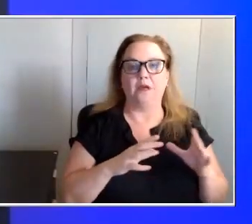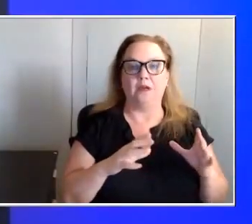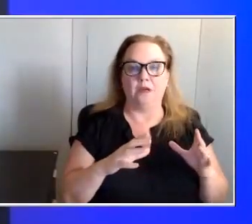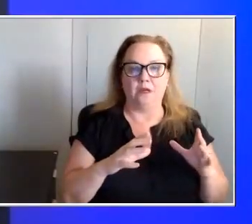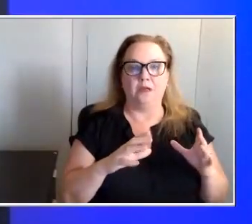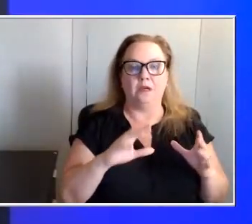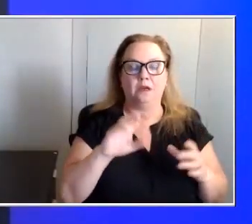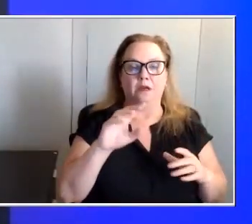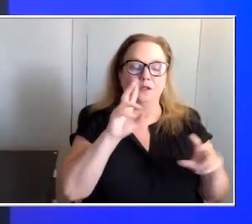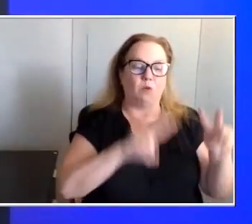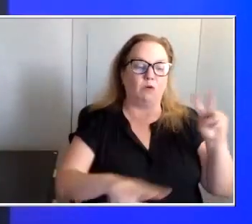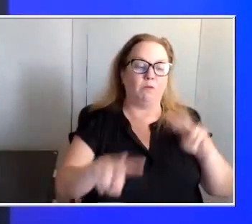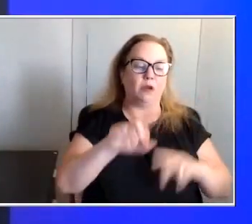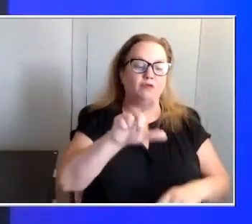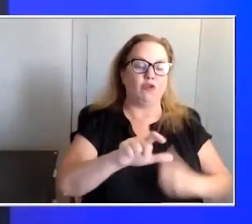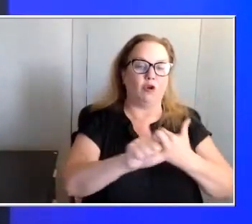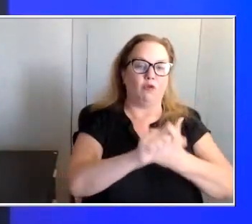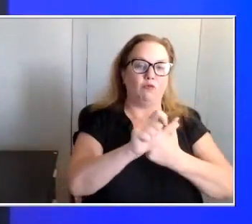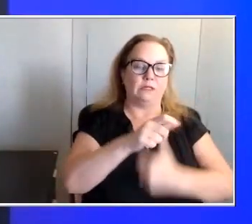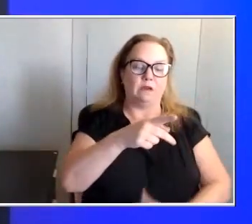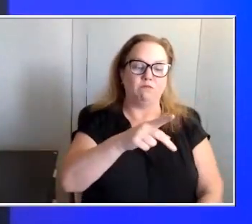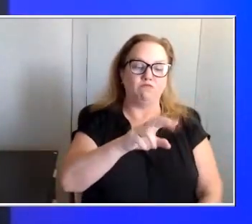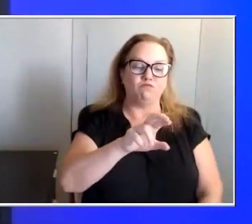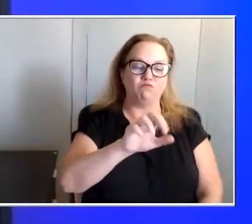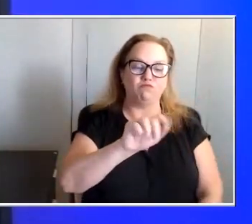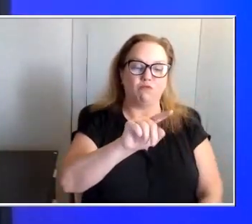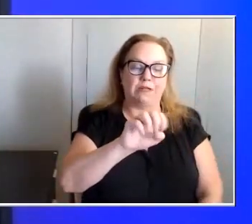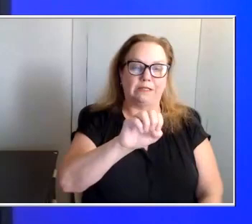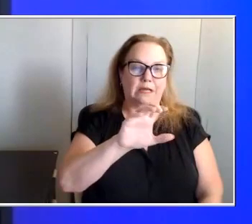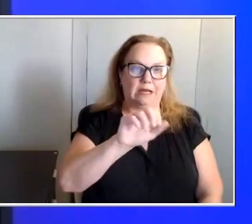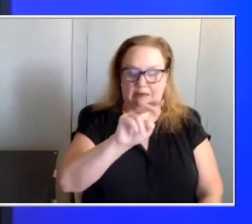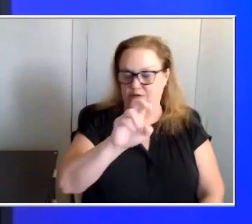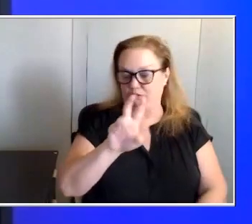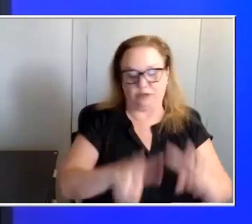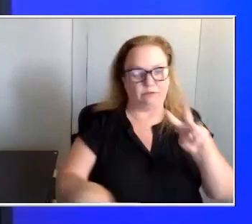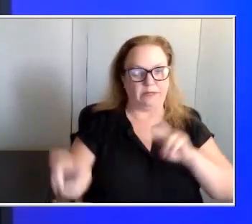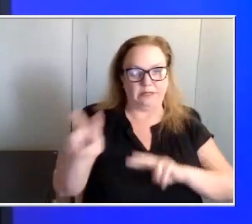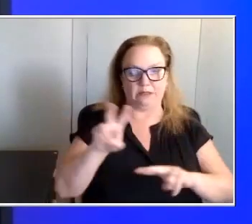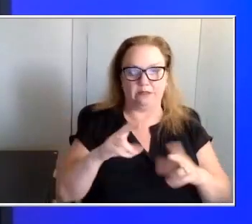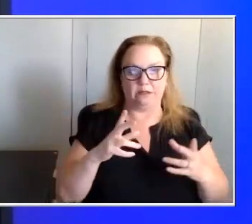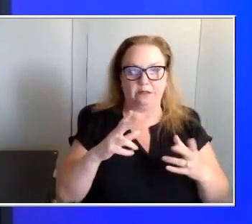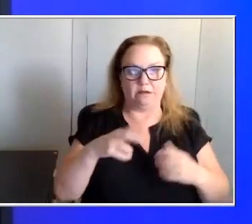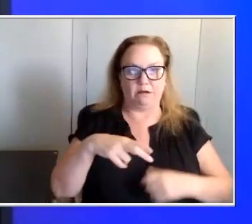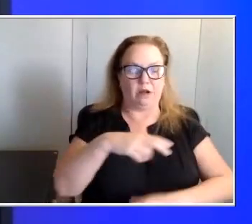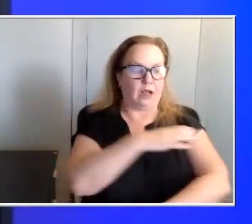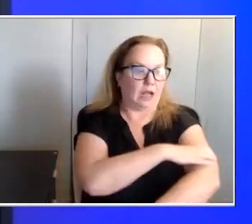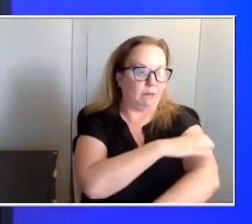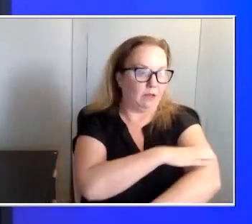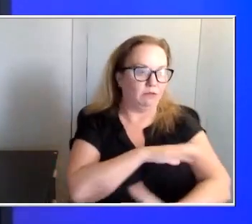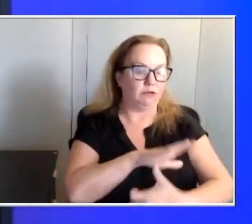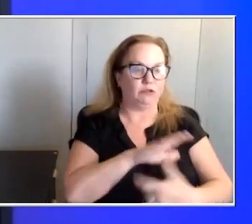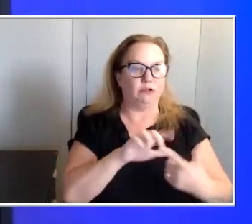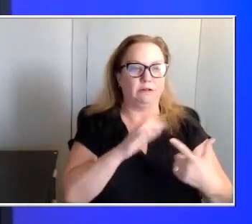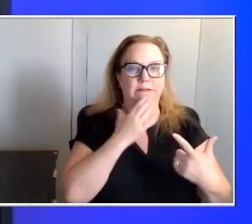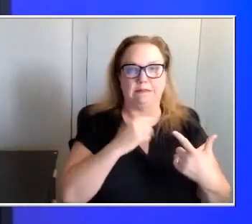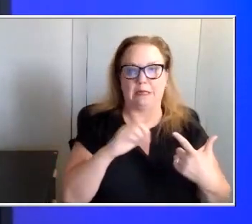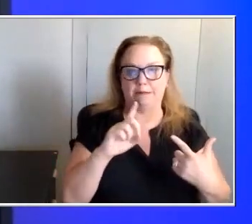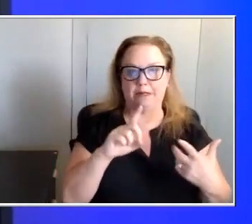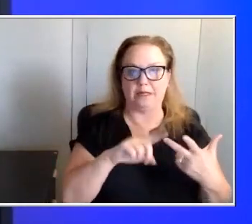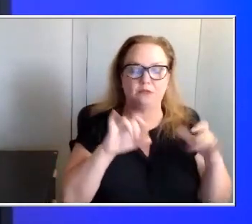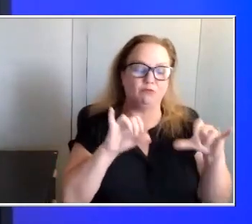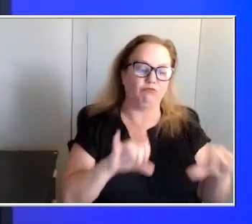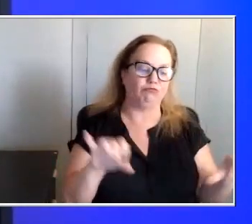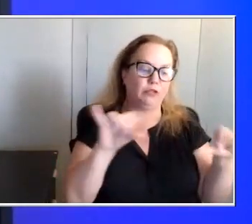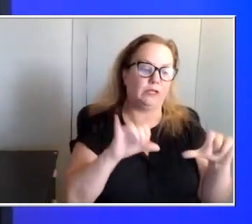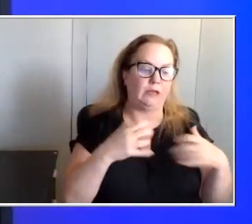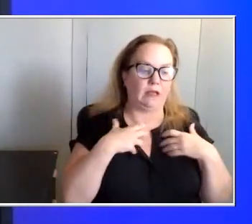monitoring low-risk prostate cancer, for most men, that's all it is. It ends up just being like high blood pressure, diabetes, routine health maintenance. We're checking blood